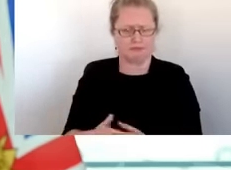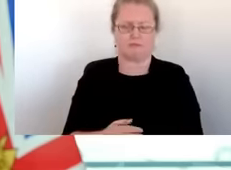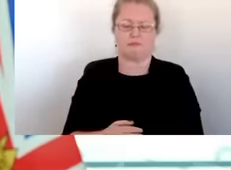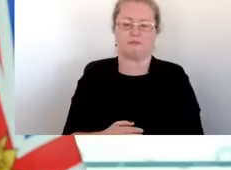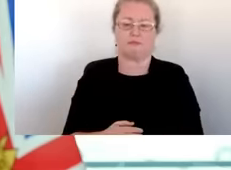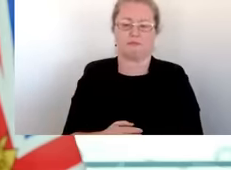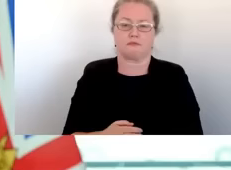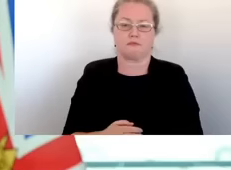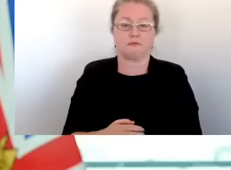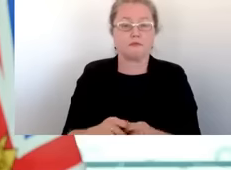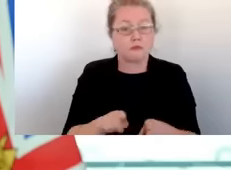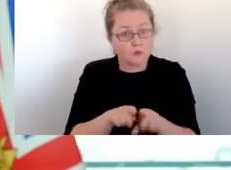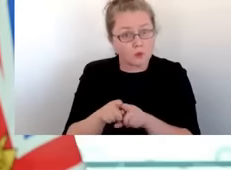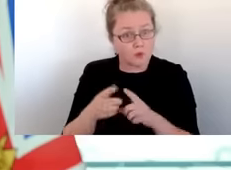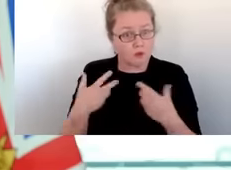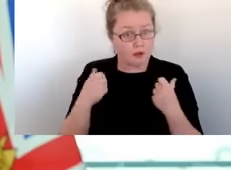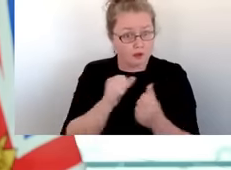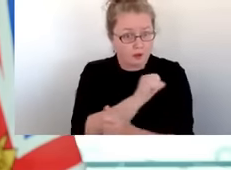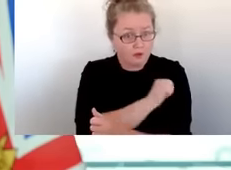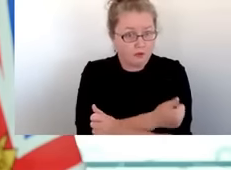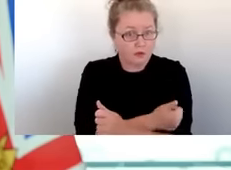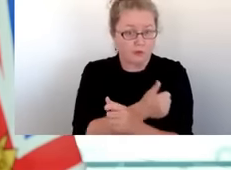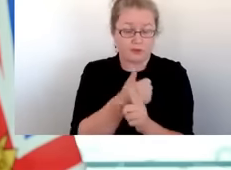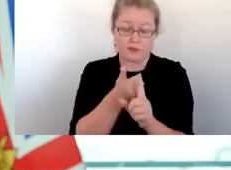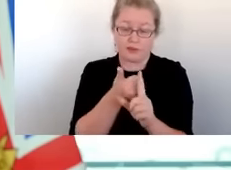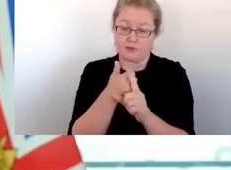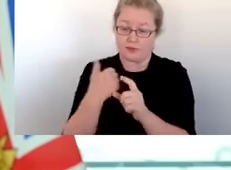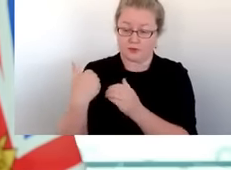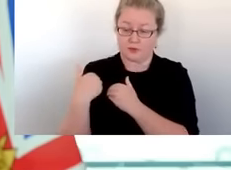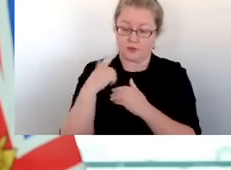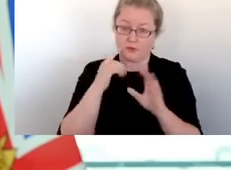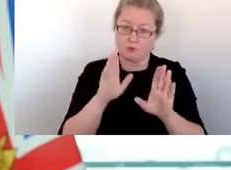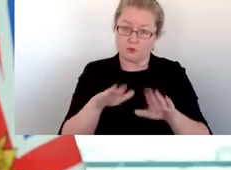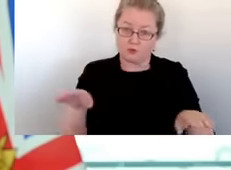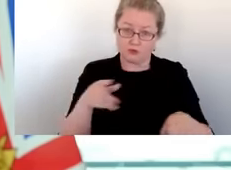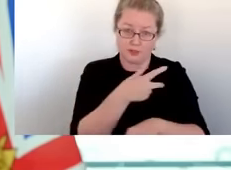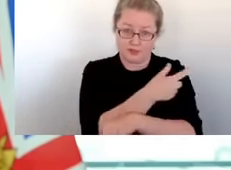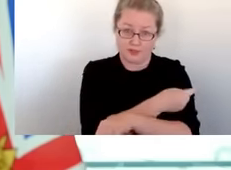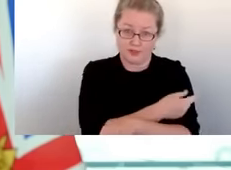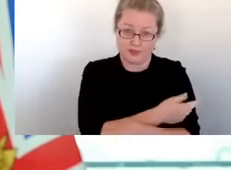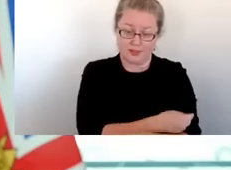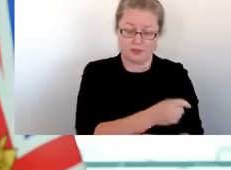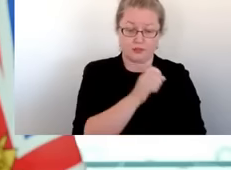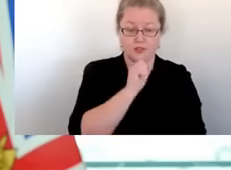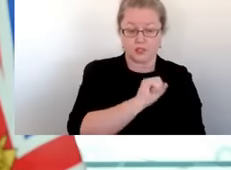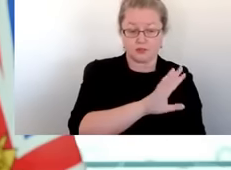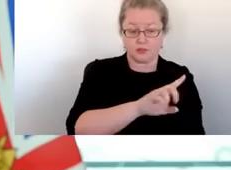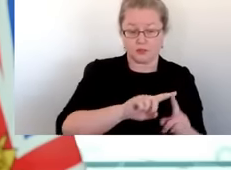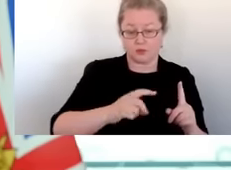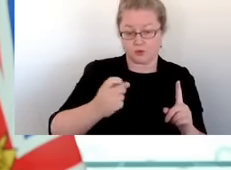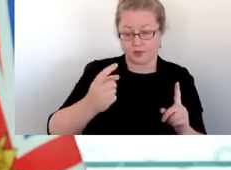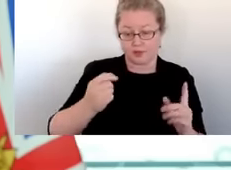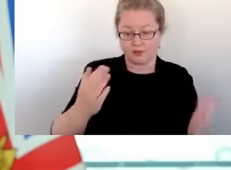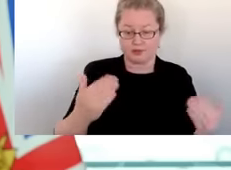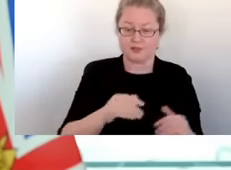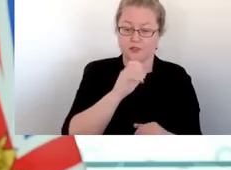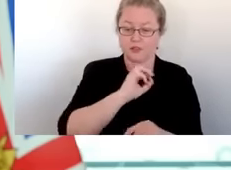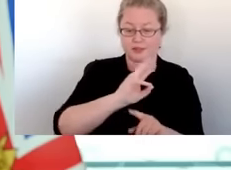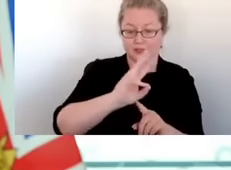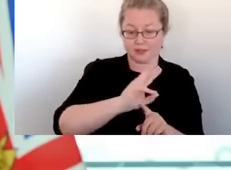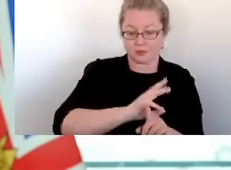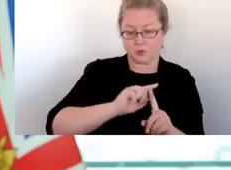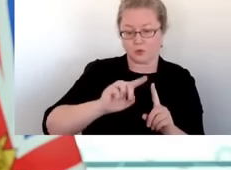And the health authorities have also done the children's campaigns, both the 5 to 11 campaign and then the most recent 6